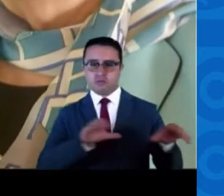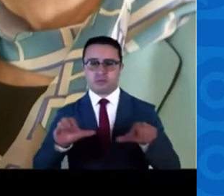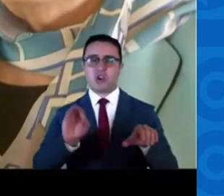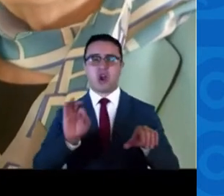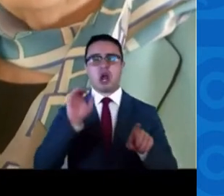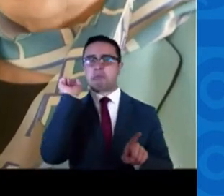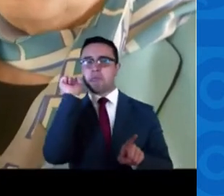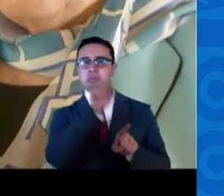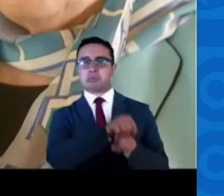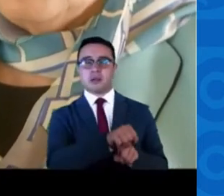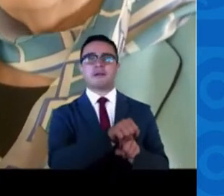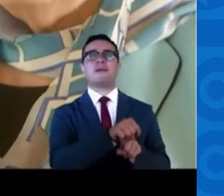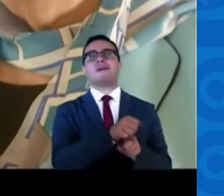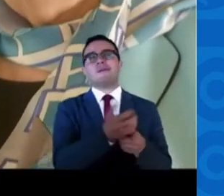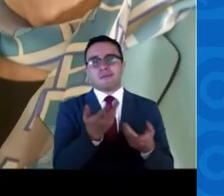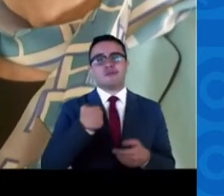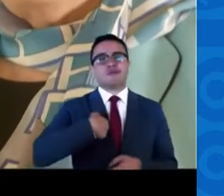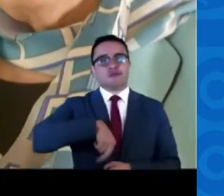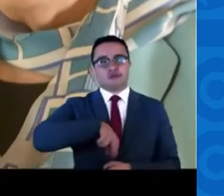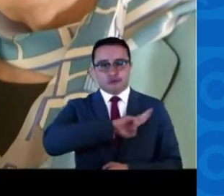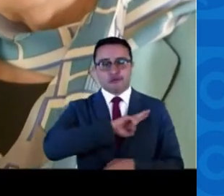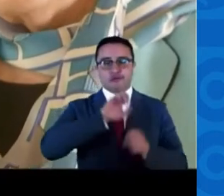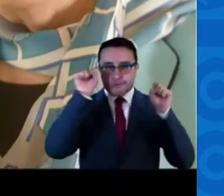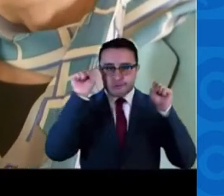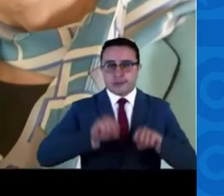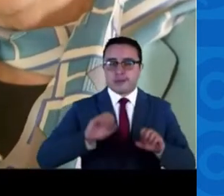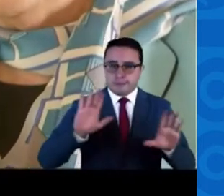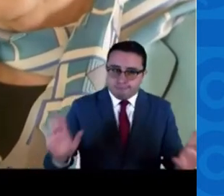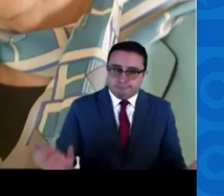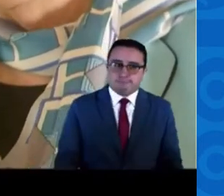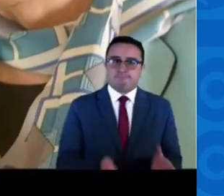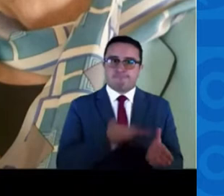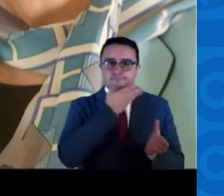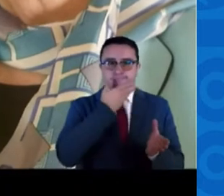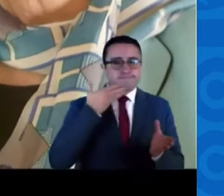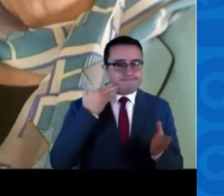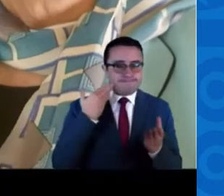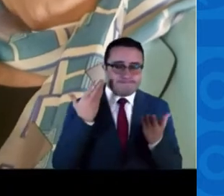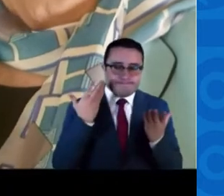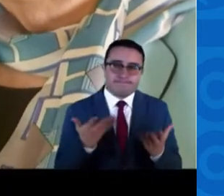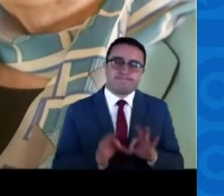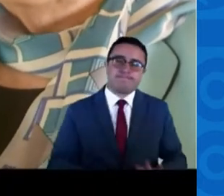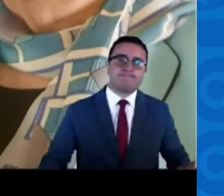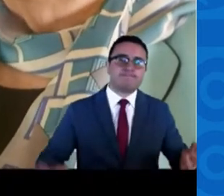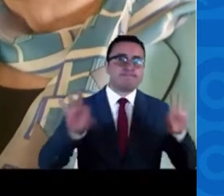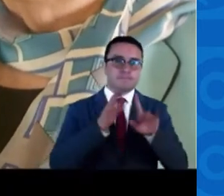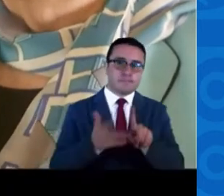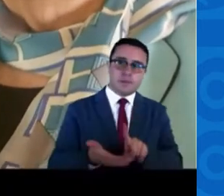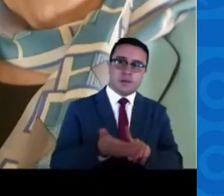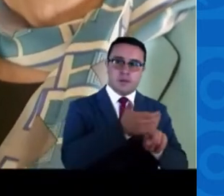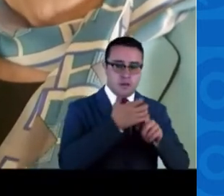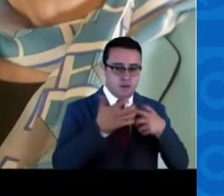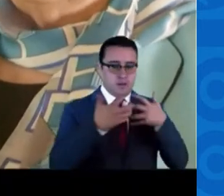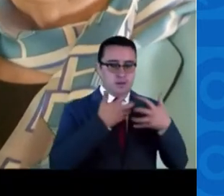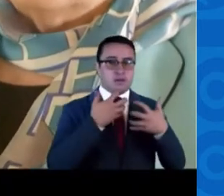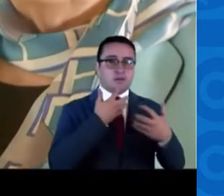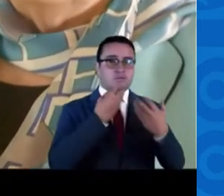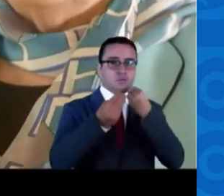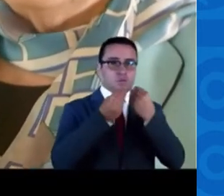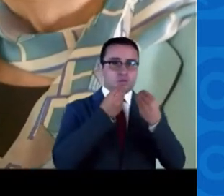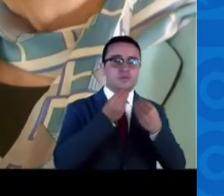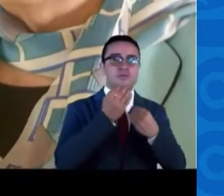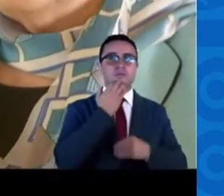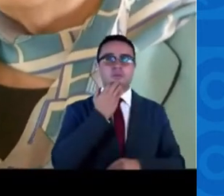the result of our inaction, and it depends on us to improve that, and it is necessary to protect